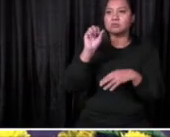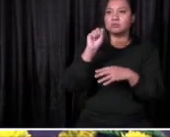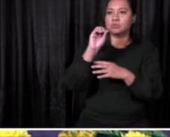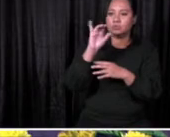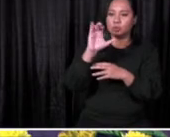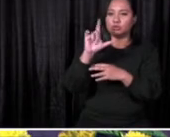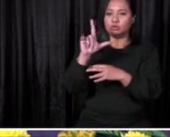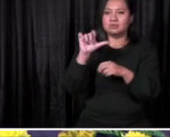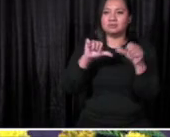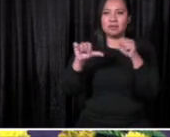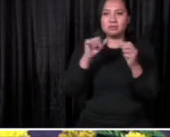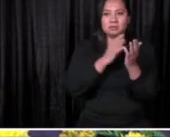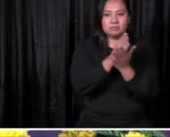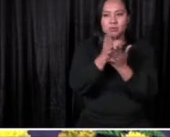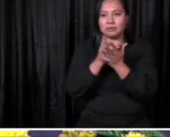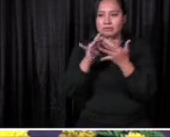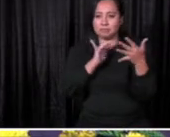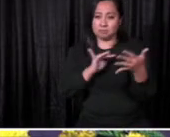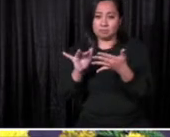Dean's Awardee for the